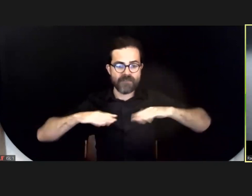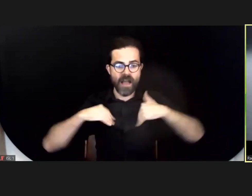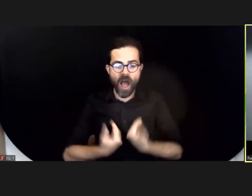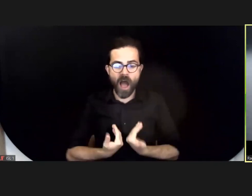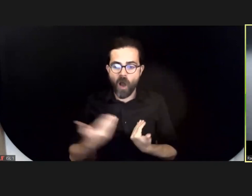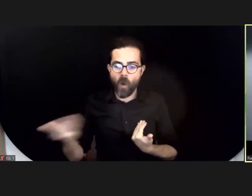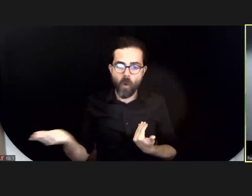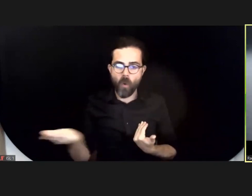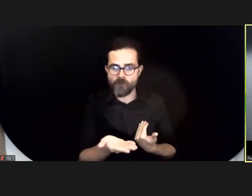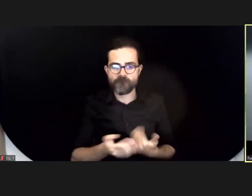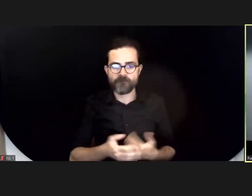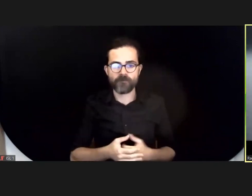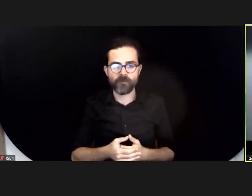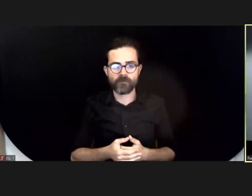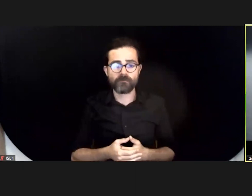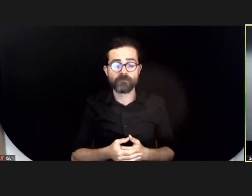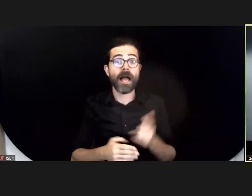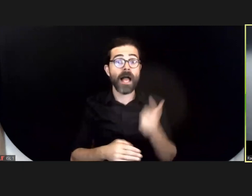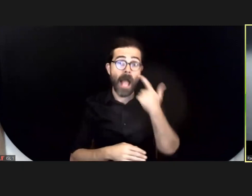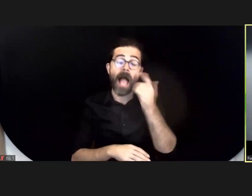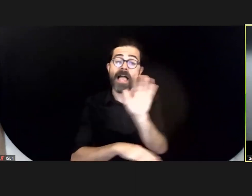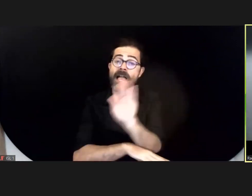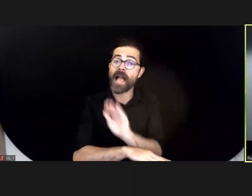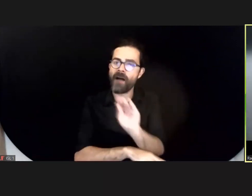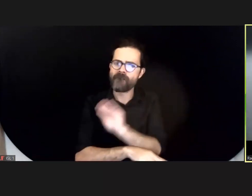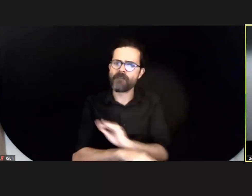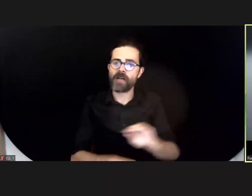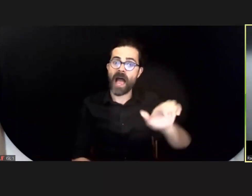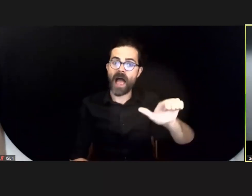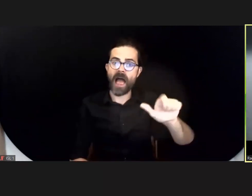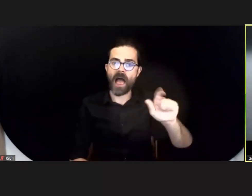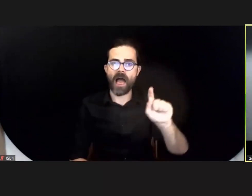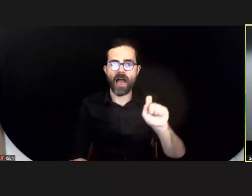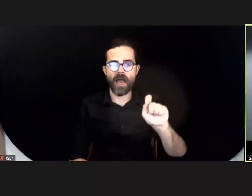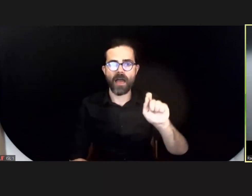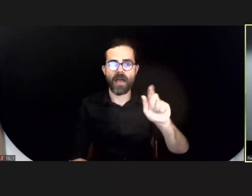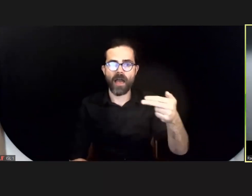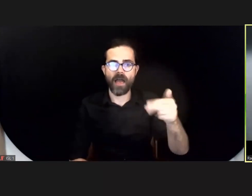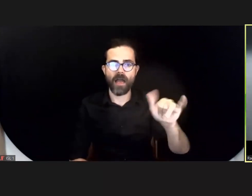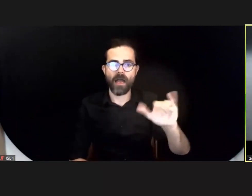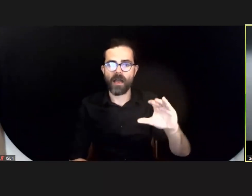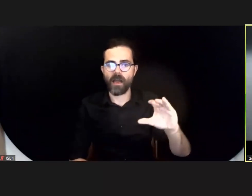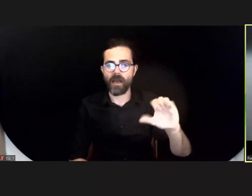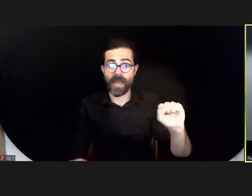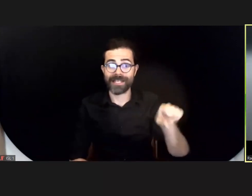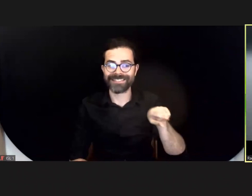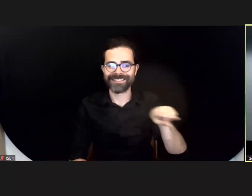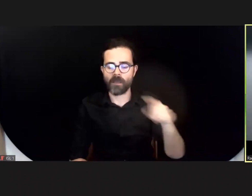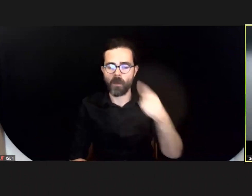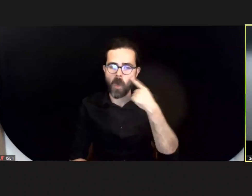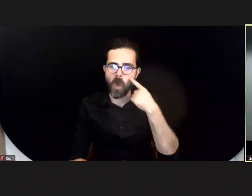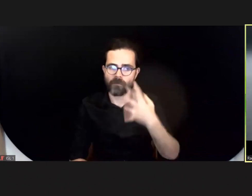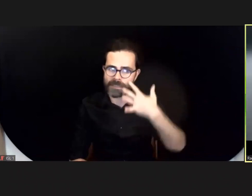also have to be a little careful about the ethics. Technology needs to be safe and secure for all those that are using